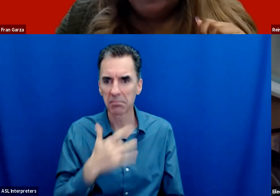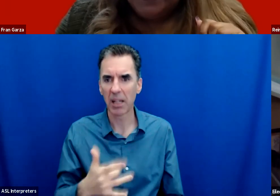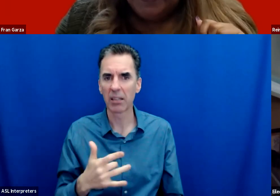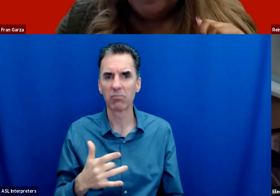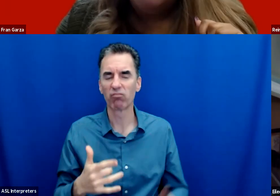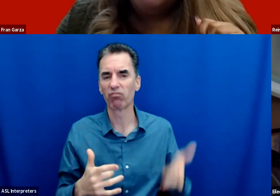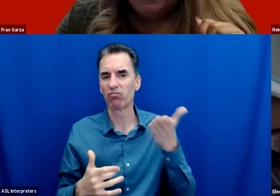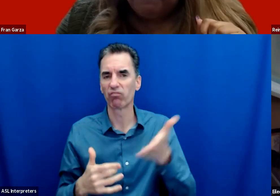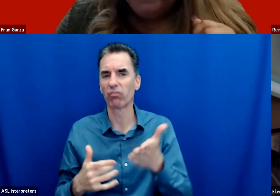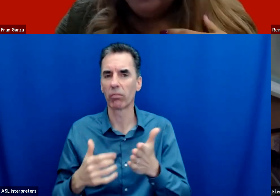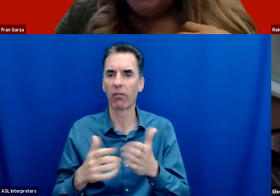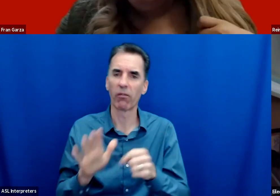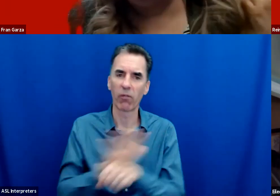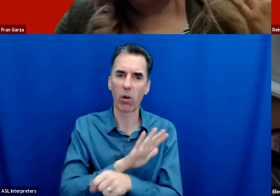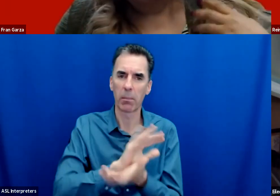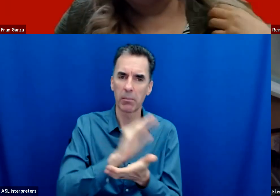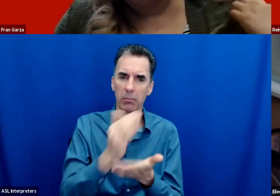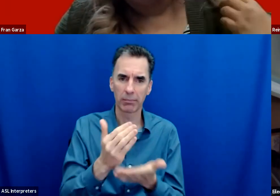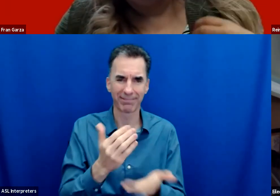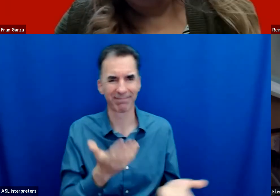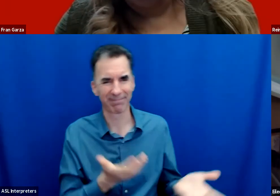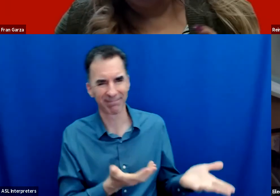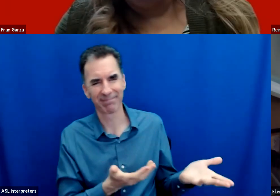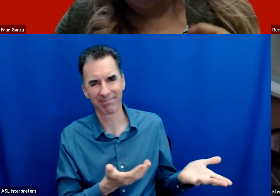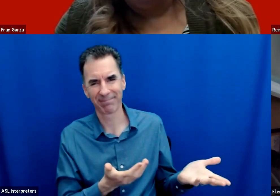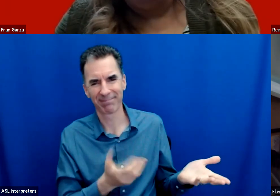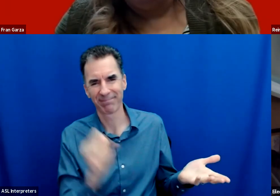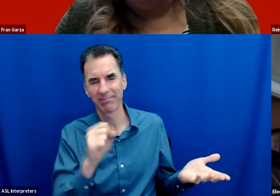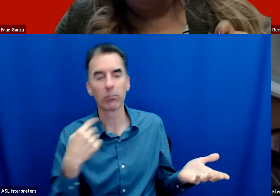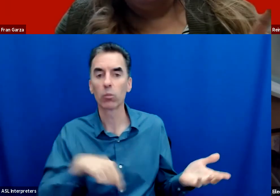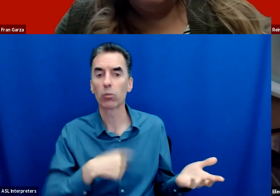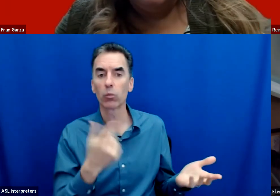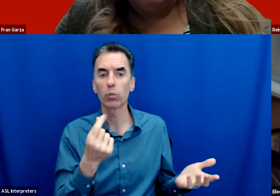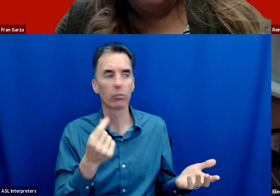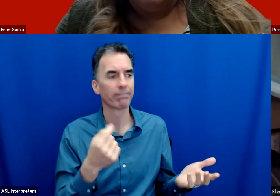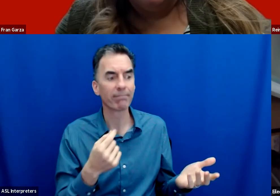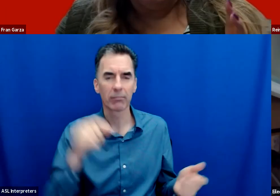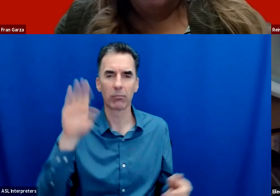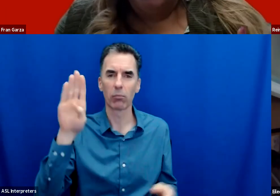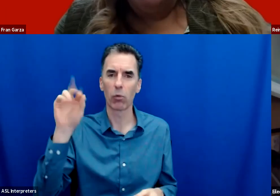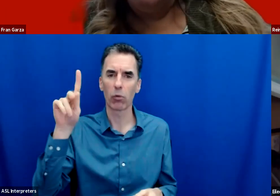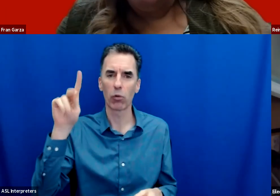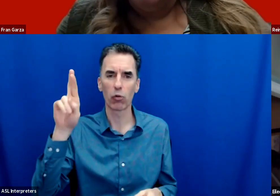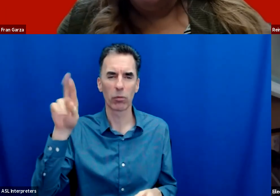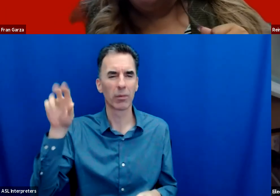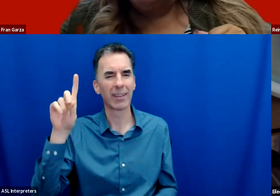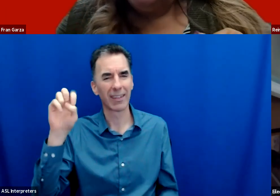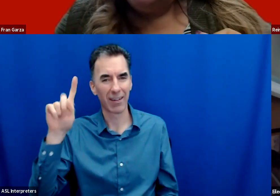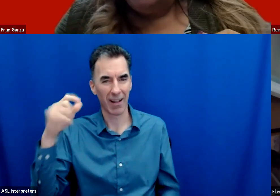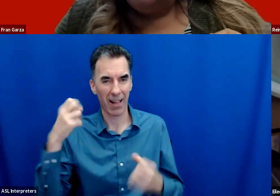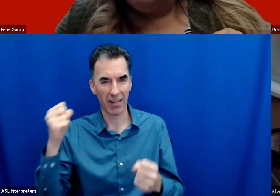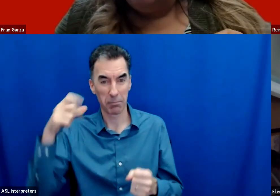their full rack rate. Yep. And basically what we do is we get our broker involved, we get Delta Health Systems if you're on the PPO